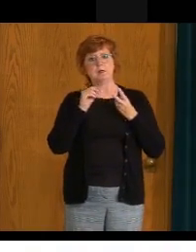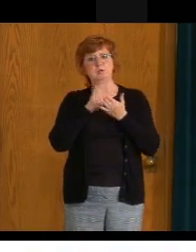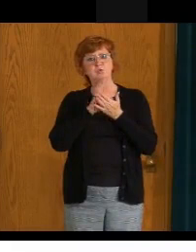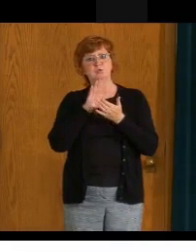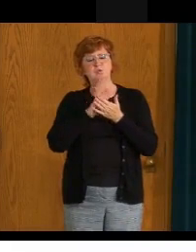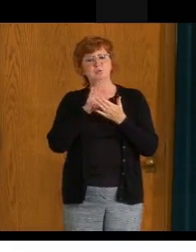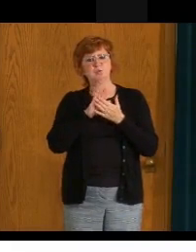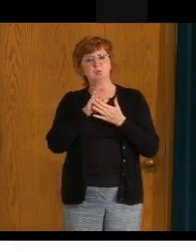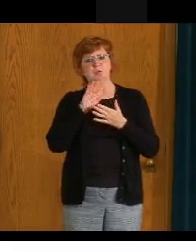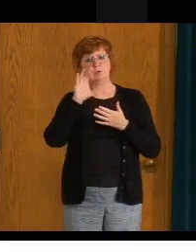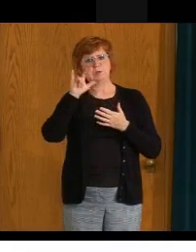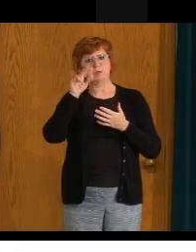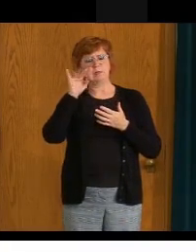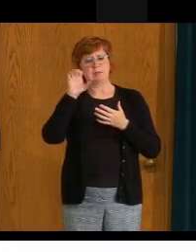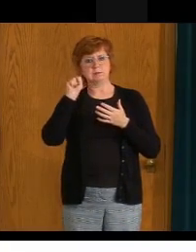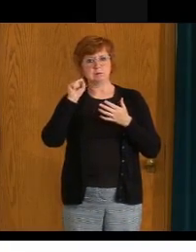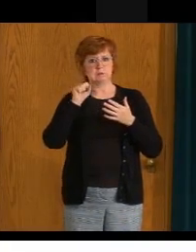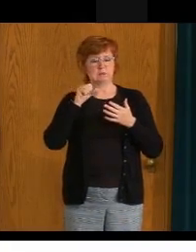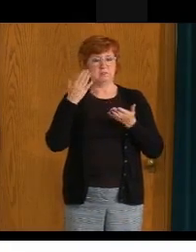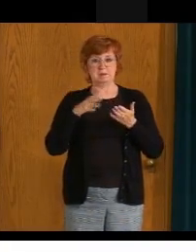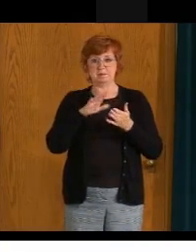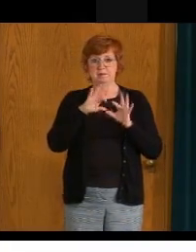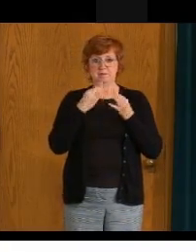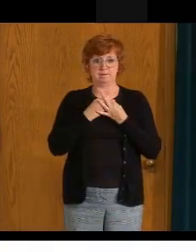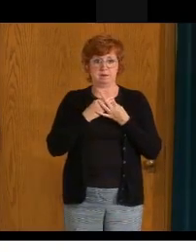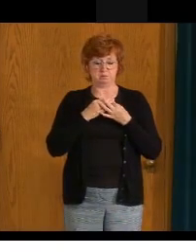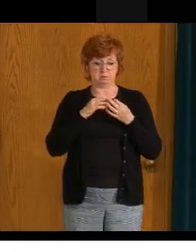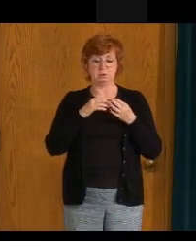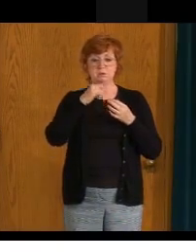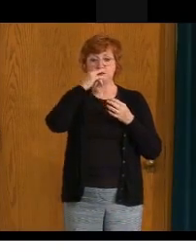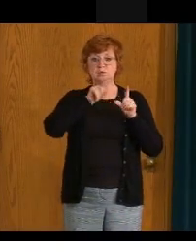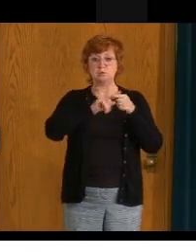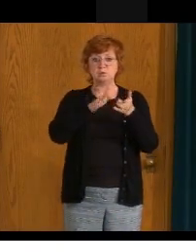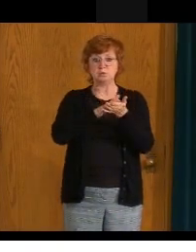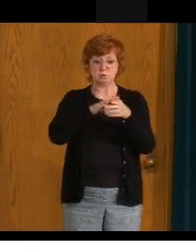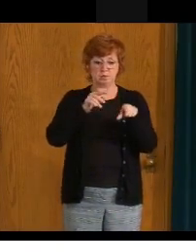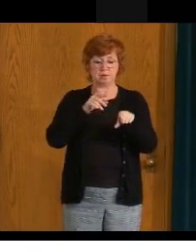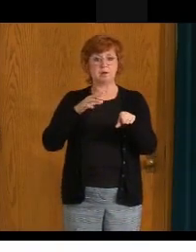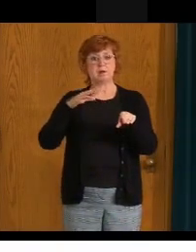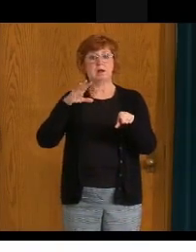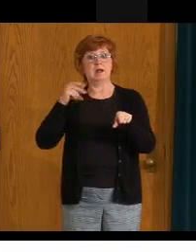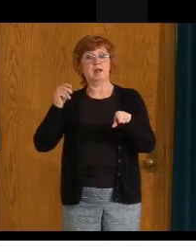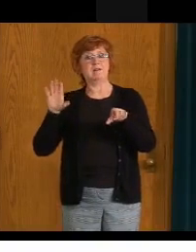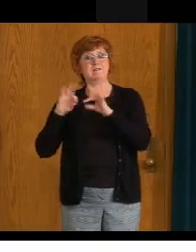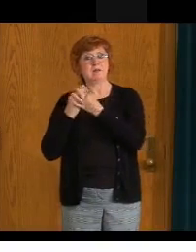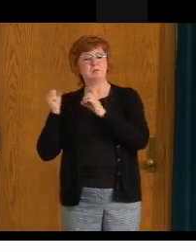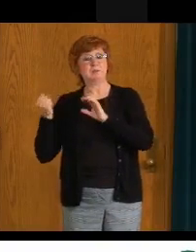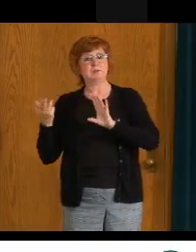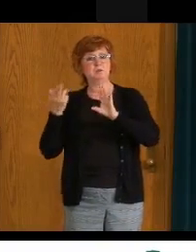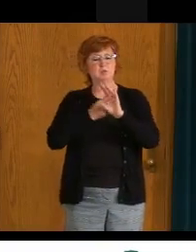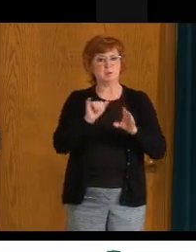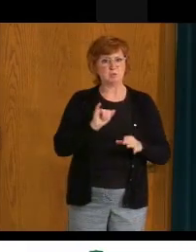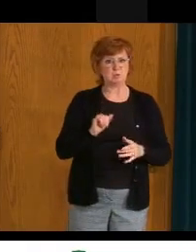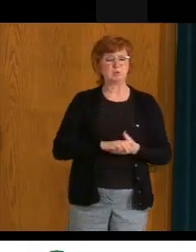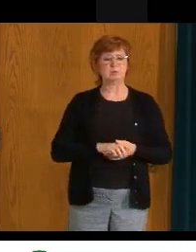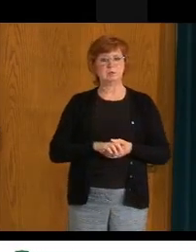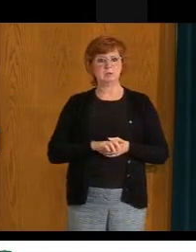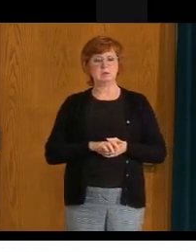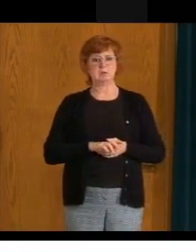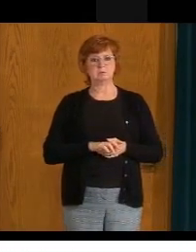for family members that haven't received their first dose to come in and get those where the schools are able to accommodate that traffic. We